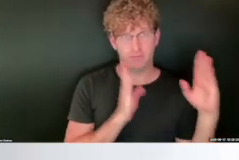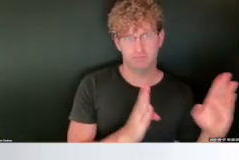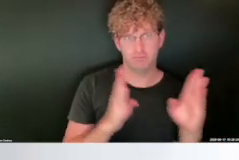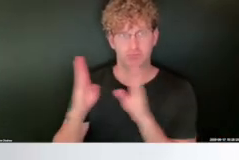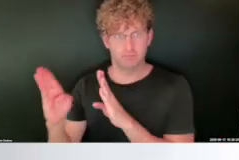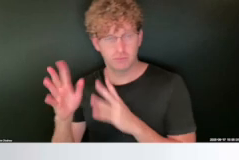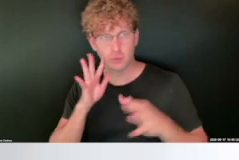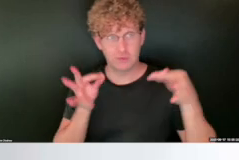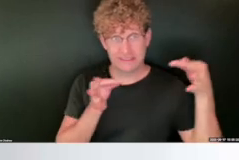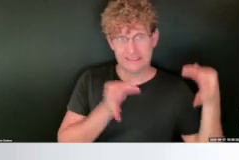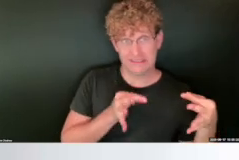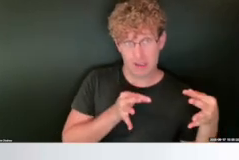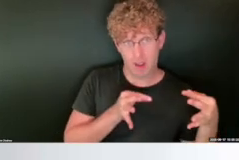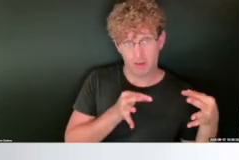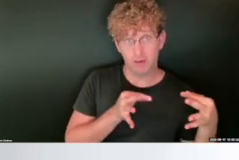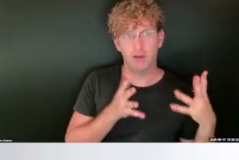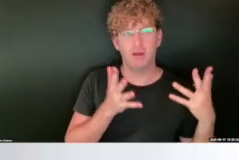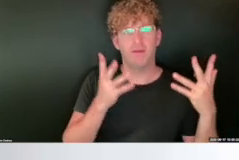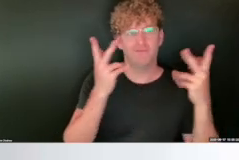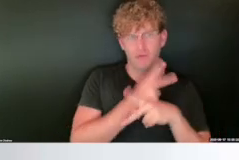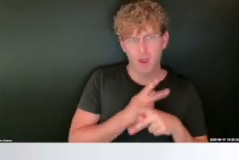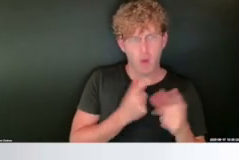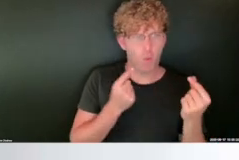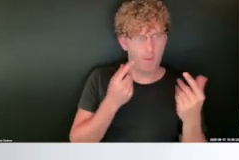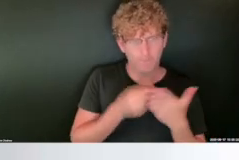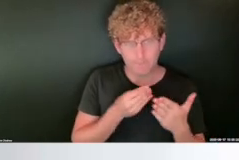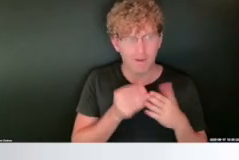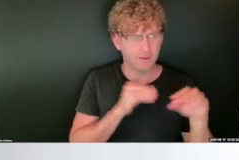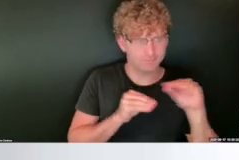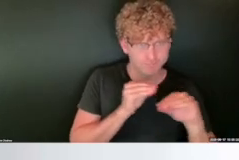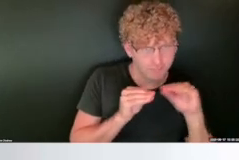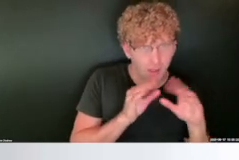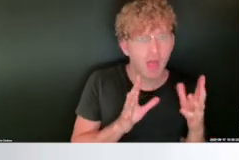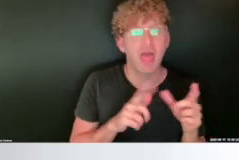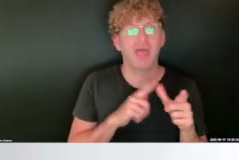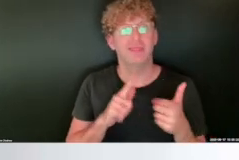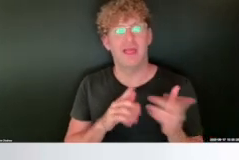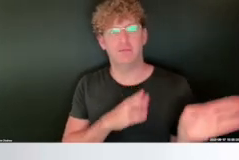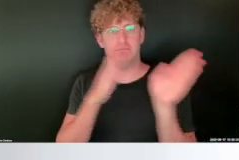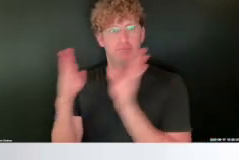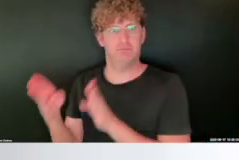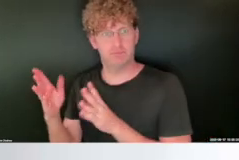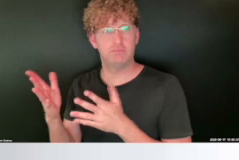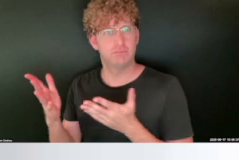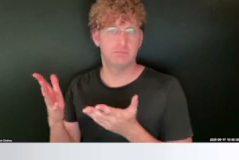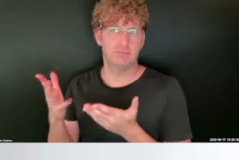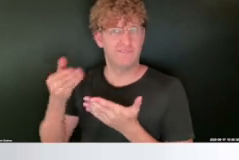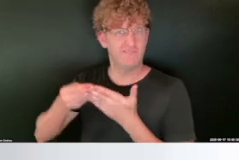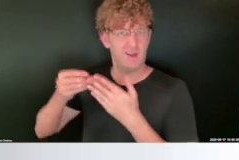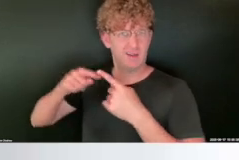immediately, and what applies to whatever money you have, and then secondly, in the next sort of funding cycle, you'll